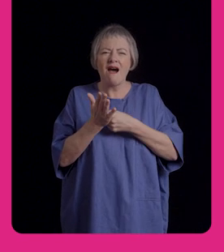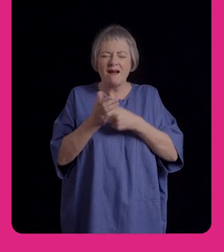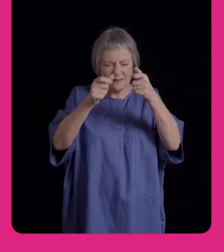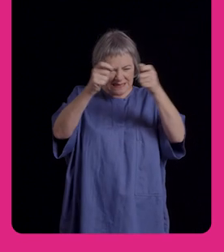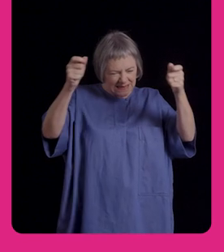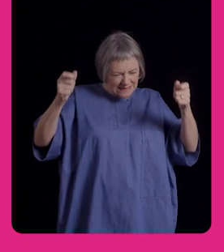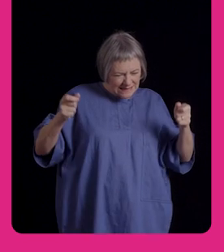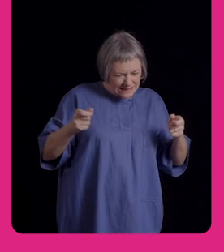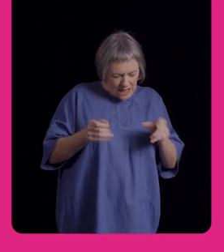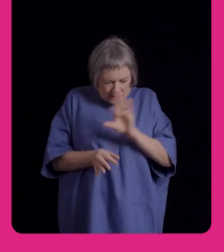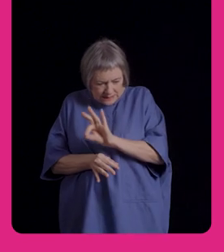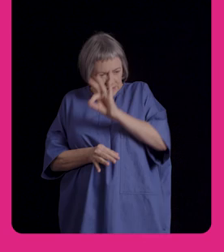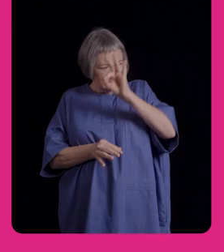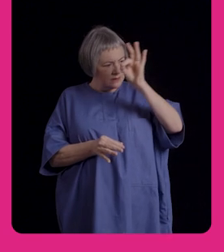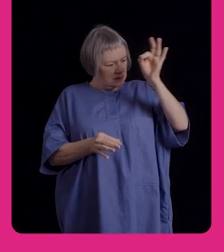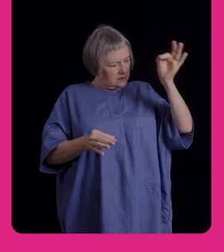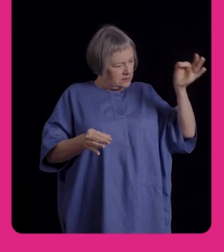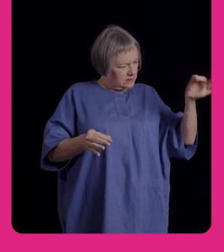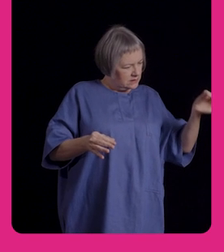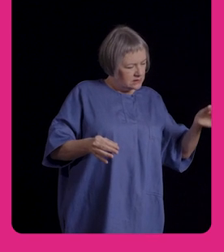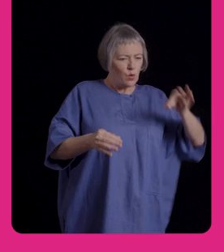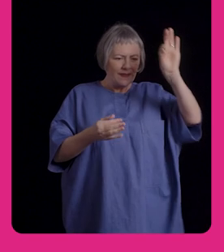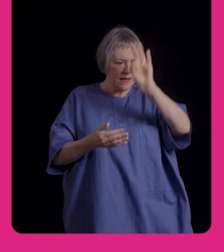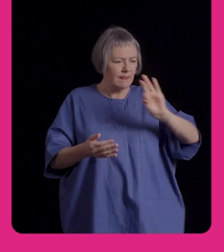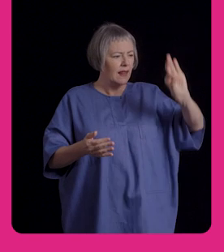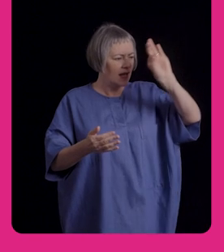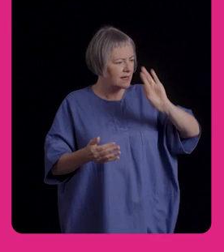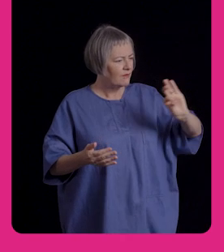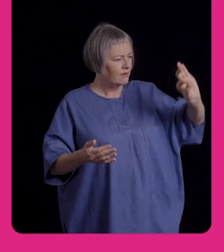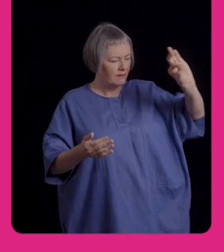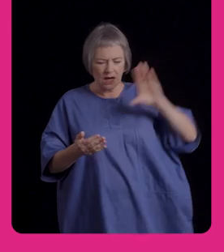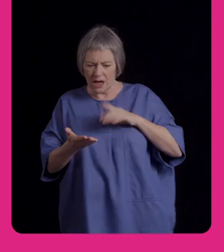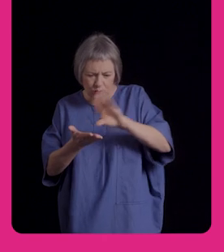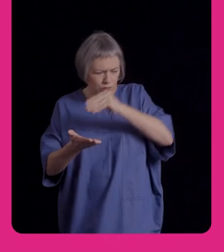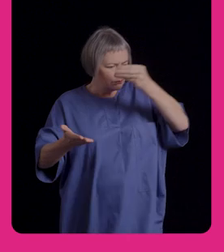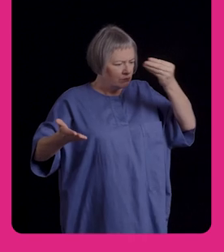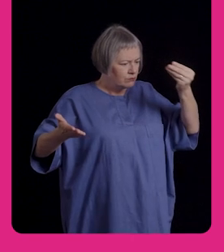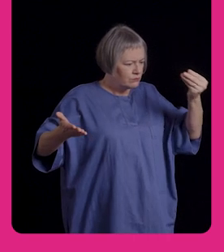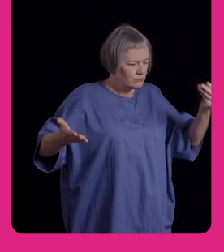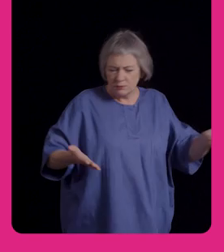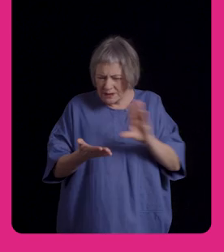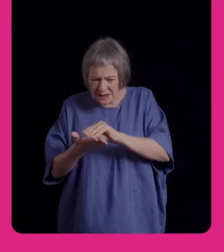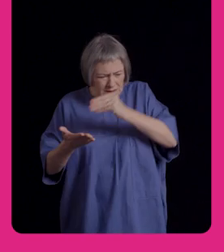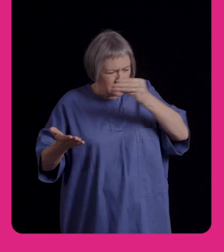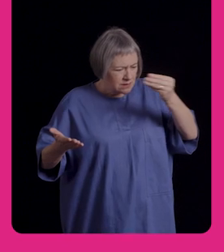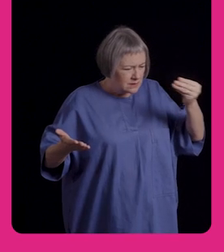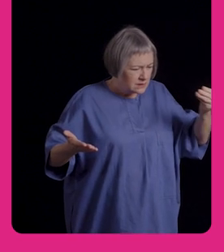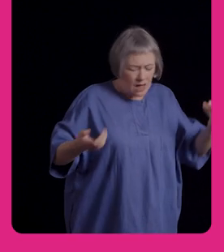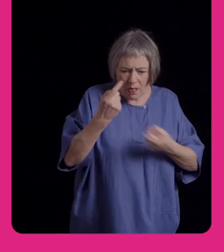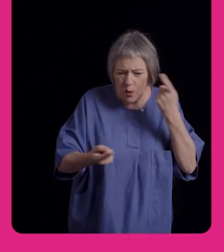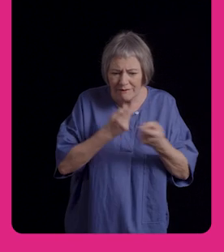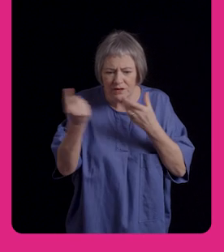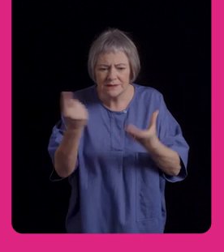It almost looks like sort of parchment pages with calligraphy, and they're like flicking through it like they're desperately like looking for